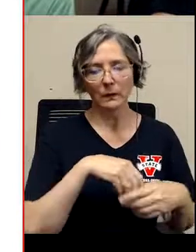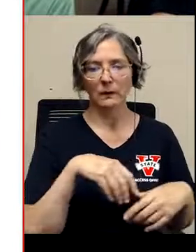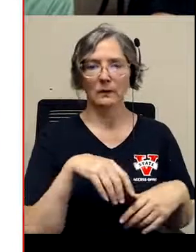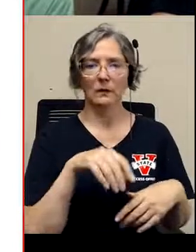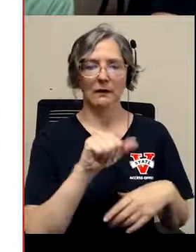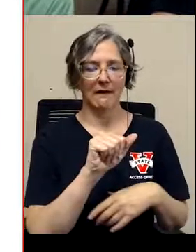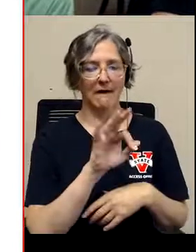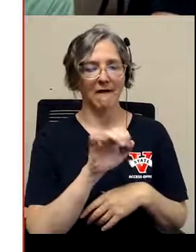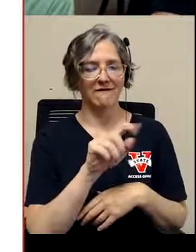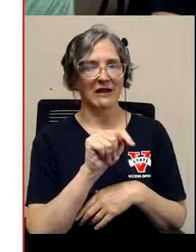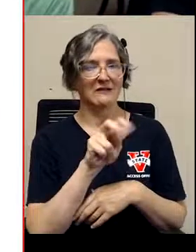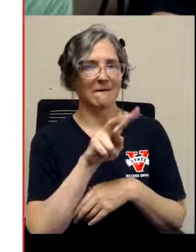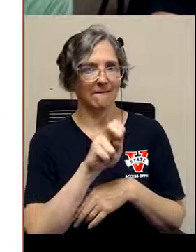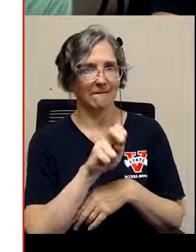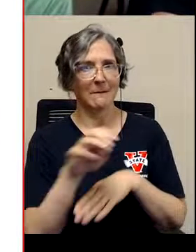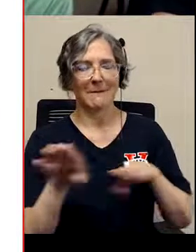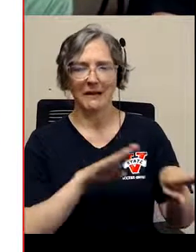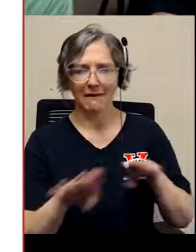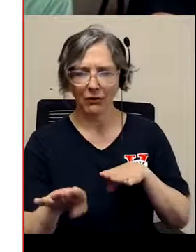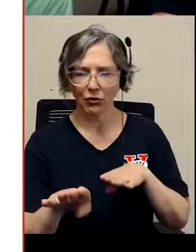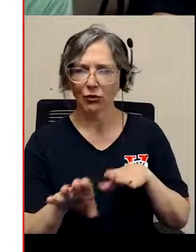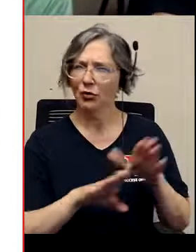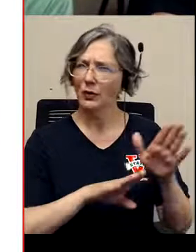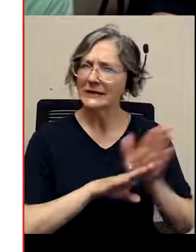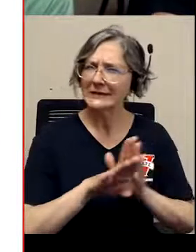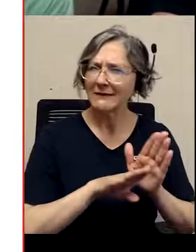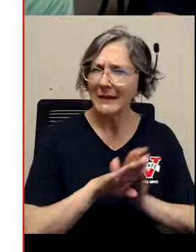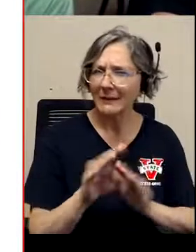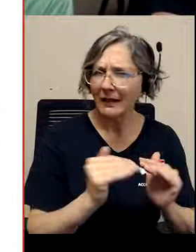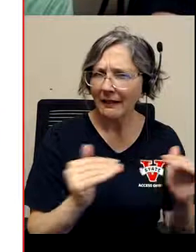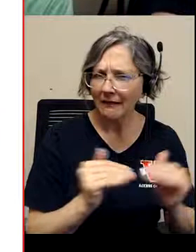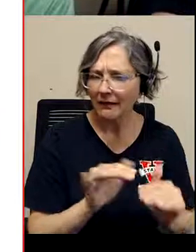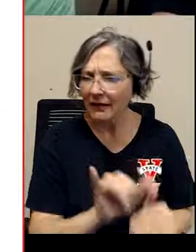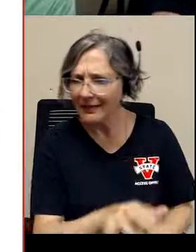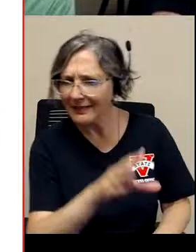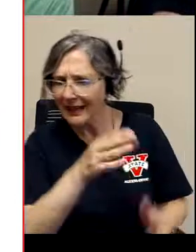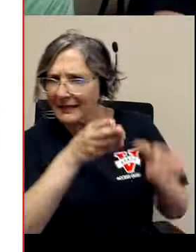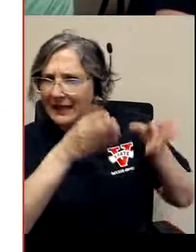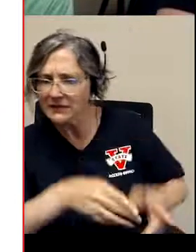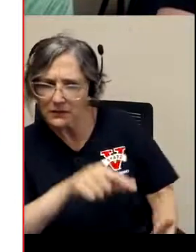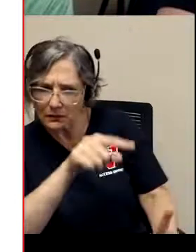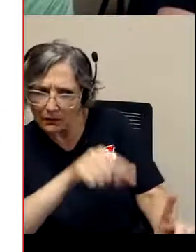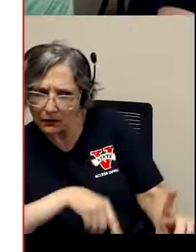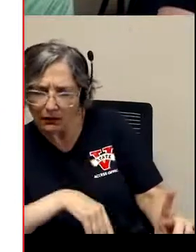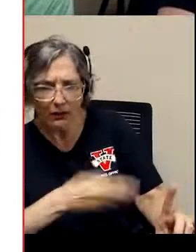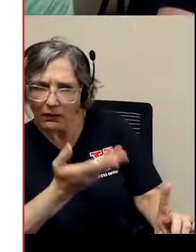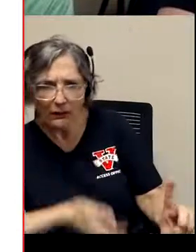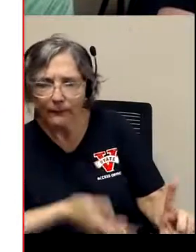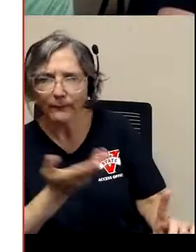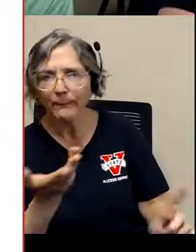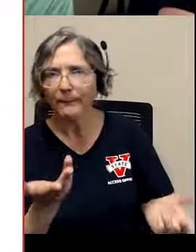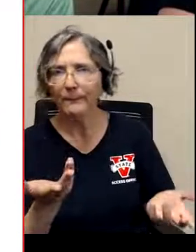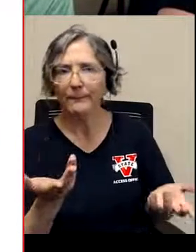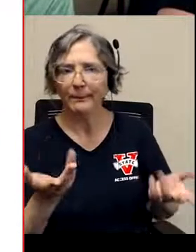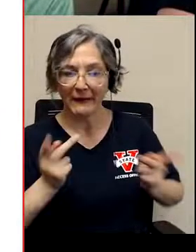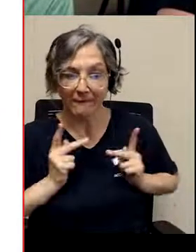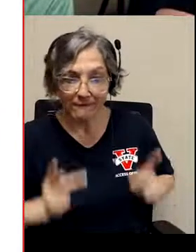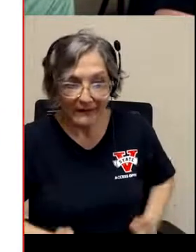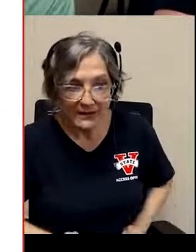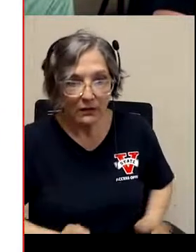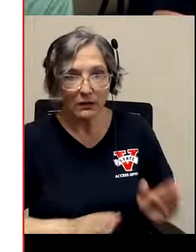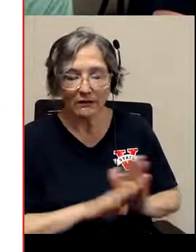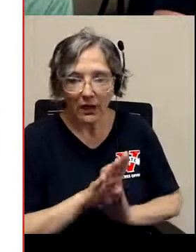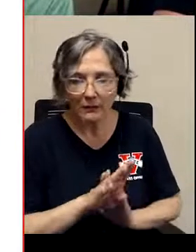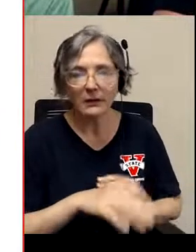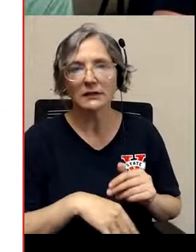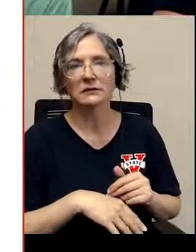affective behaviors. What developmental stage is the student in physically, or their ability for